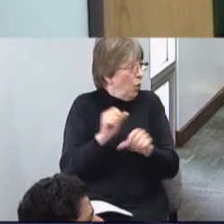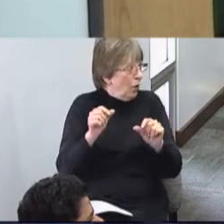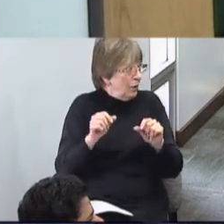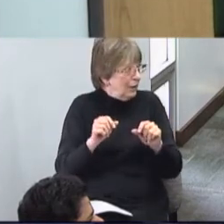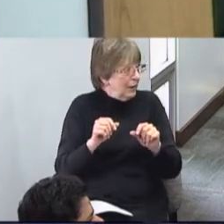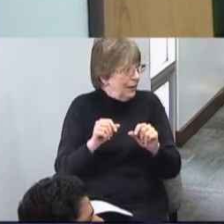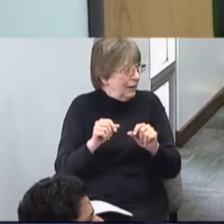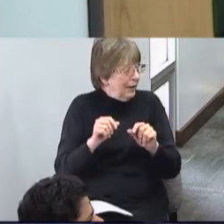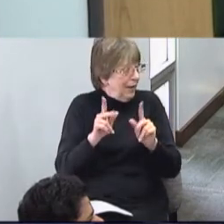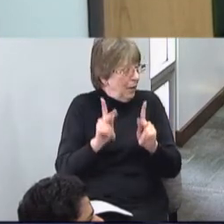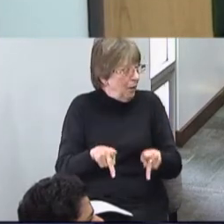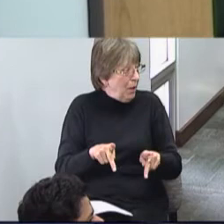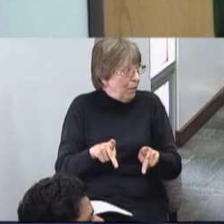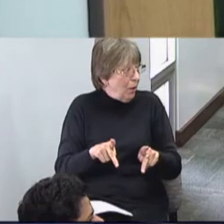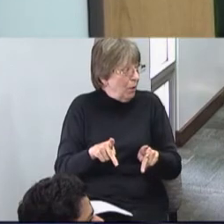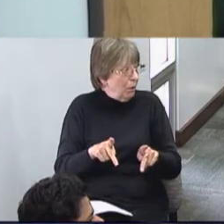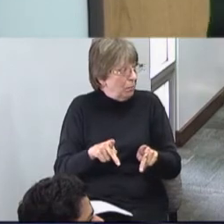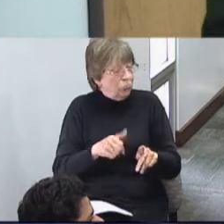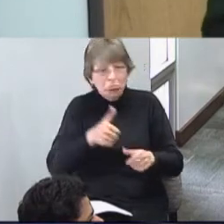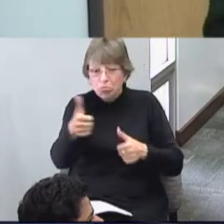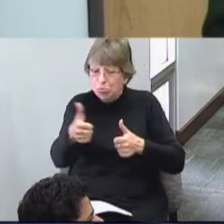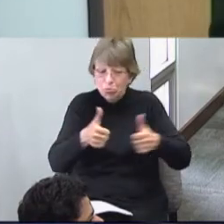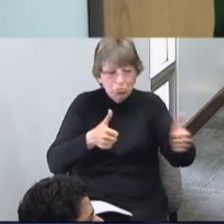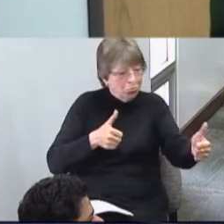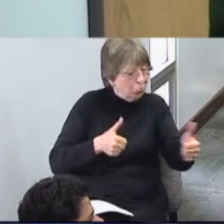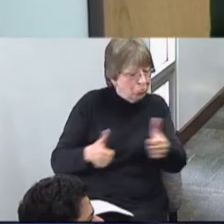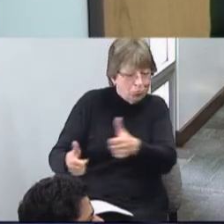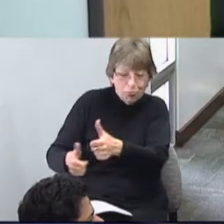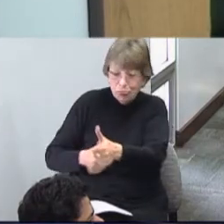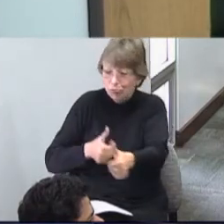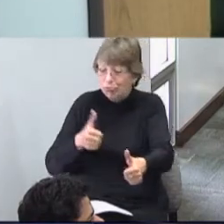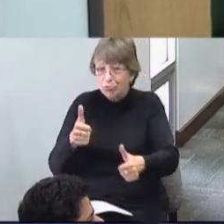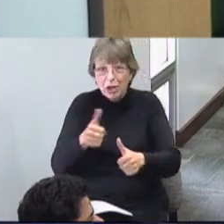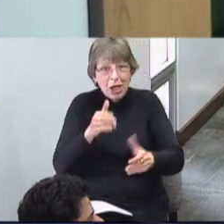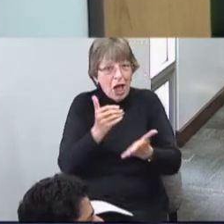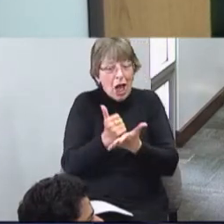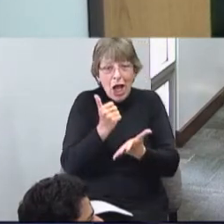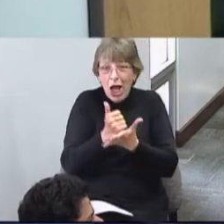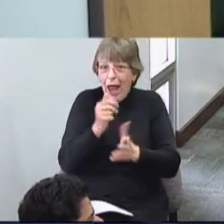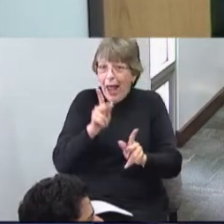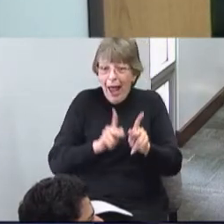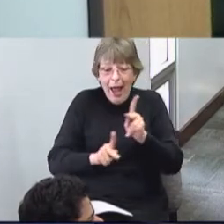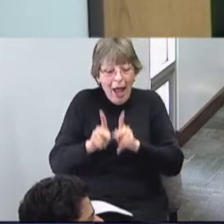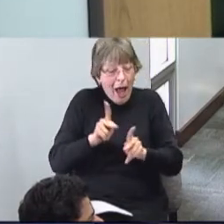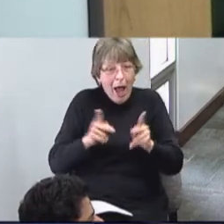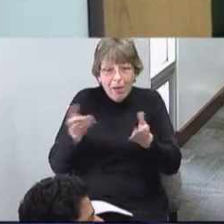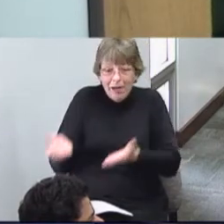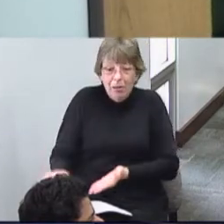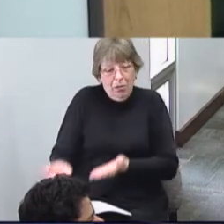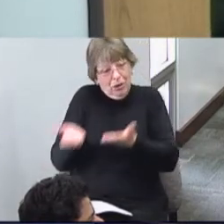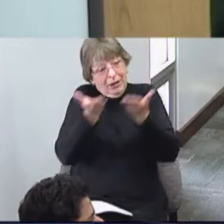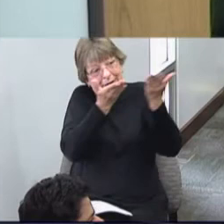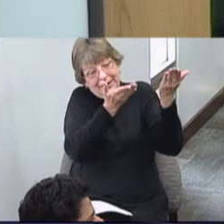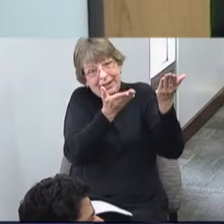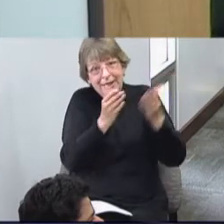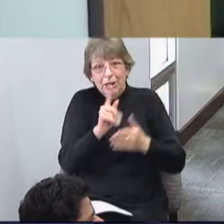employees were going around helping people load trash in and just really trying to get the city cleaned